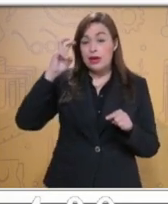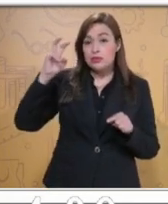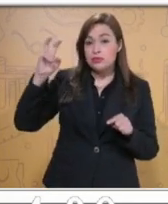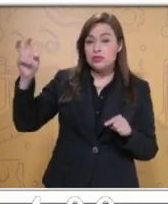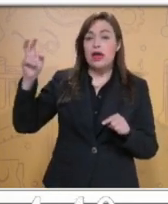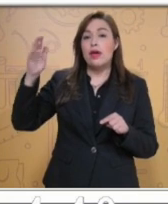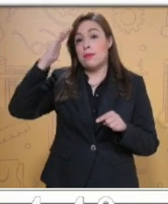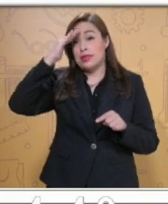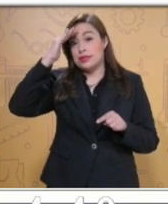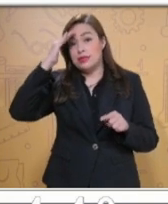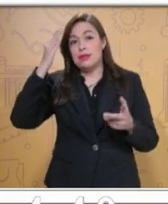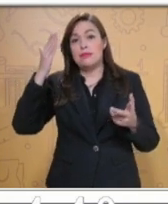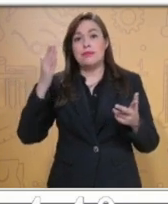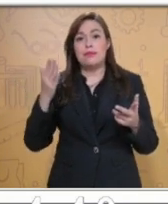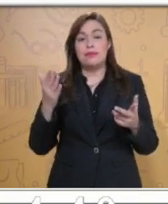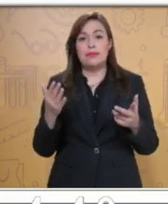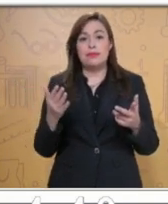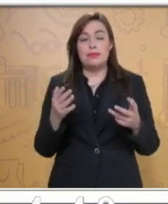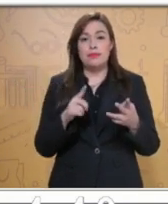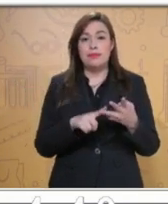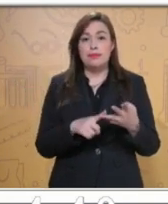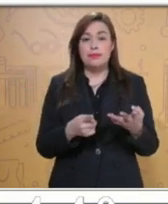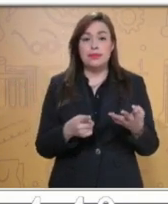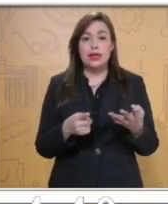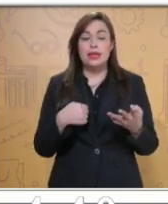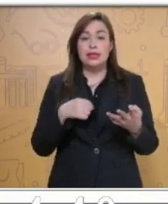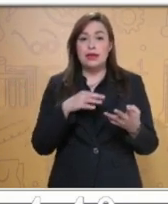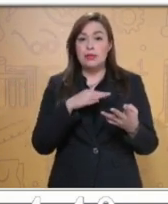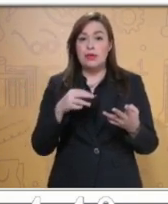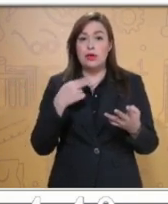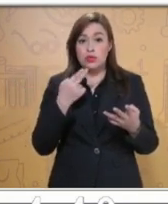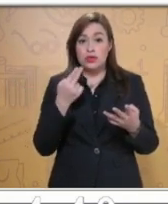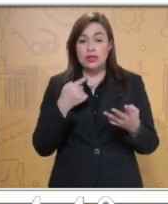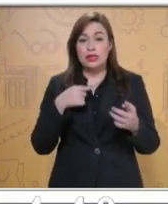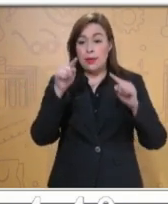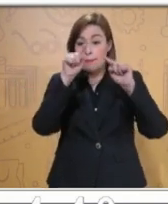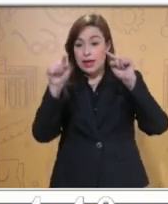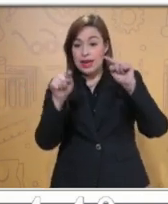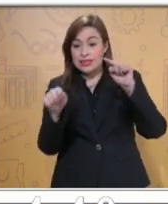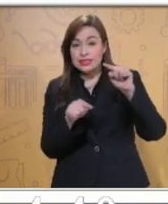okay? And if we have zigzag shape is for